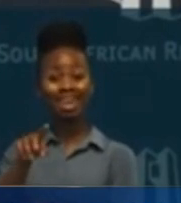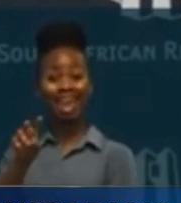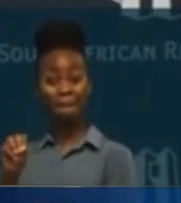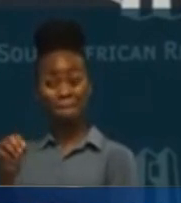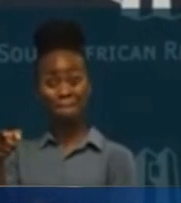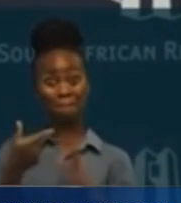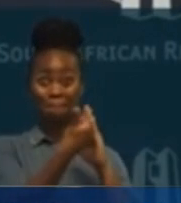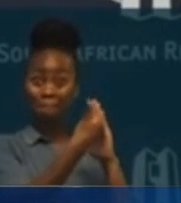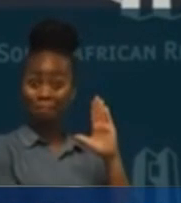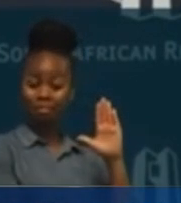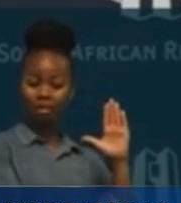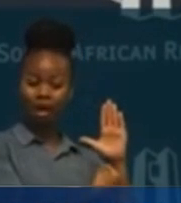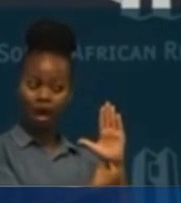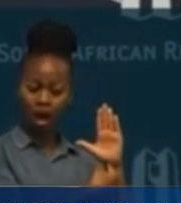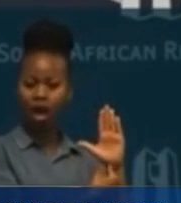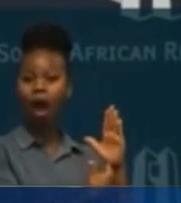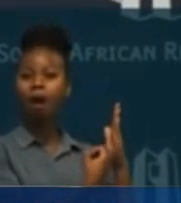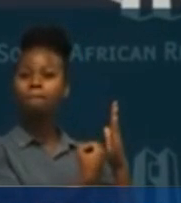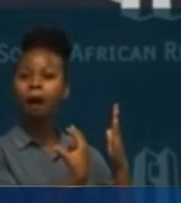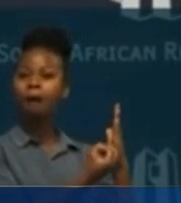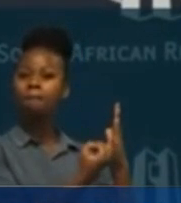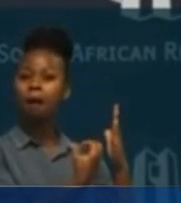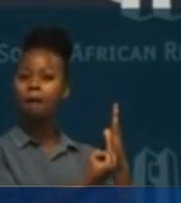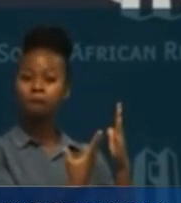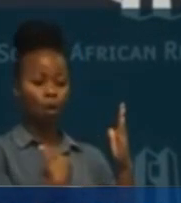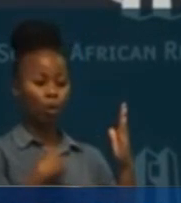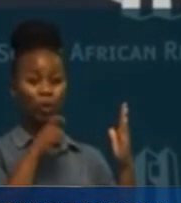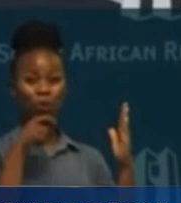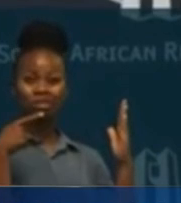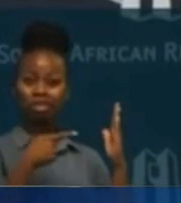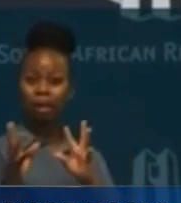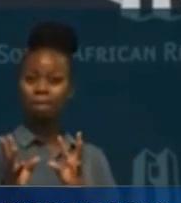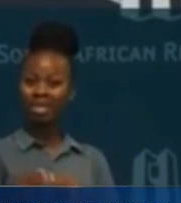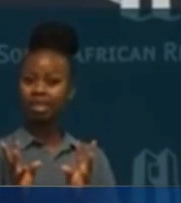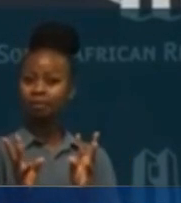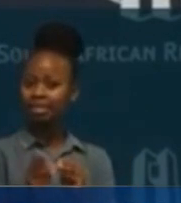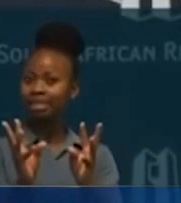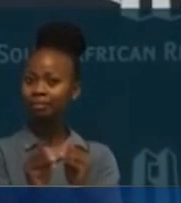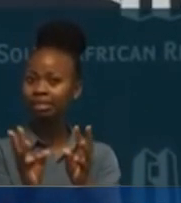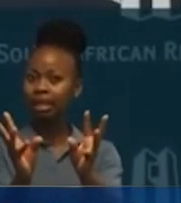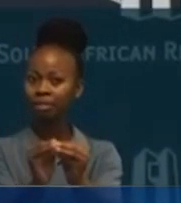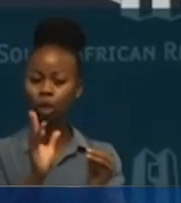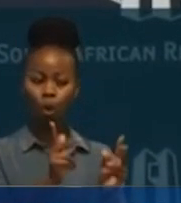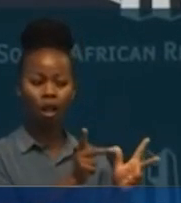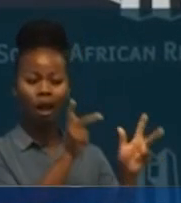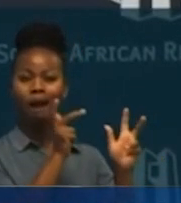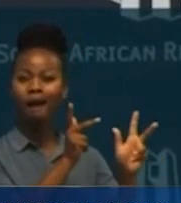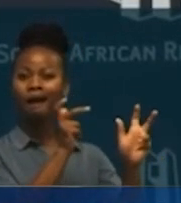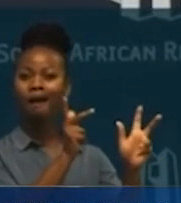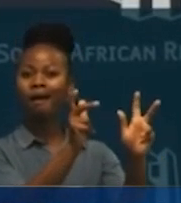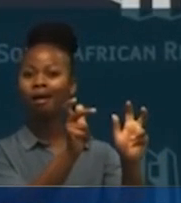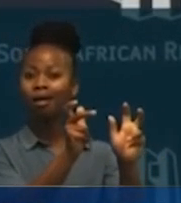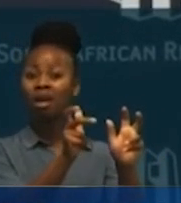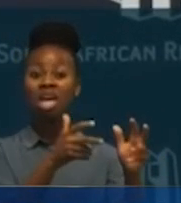remains a broad policy guide, changing from meeting to meeting. Decisions of the MPC will continue to be data